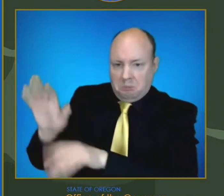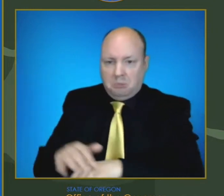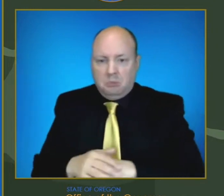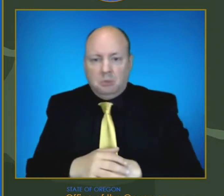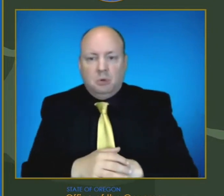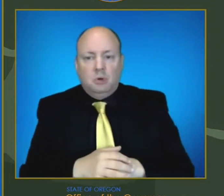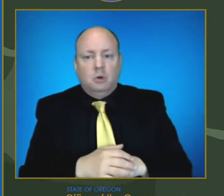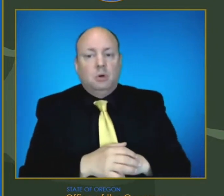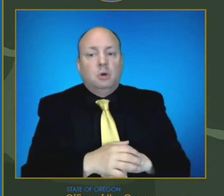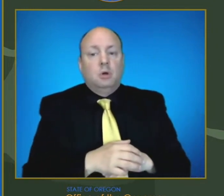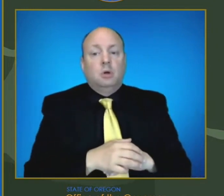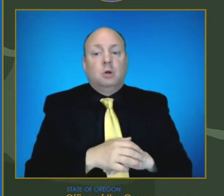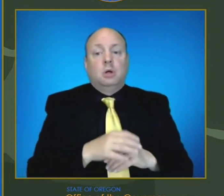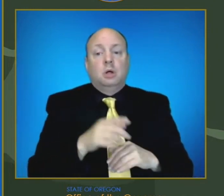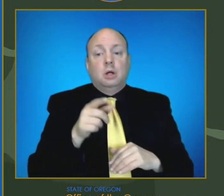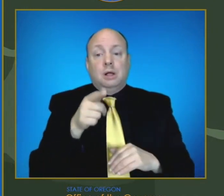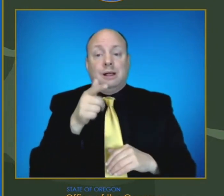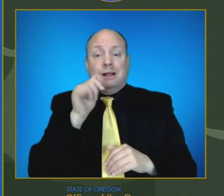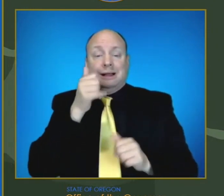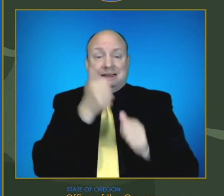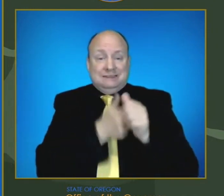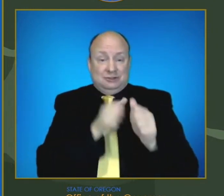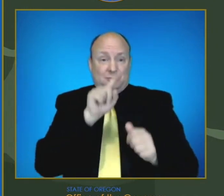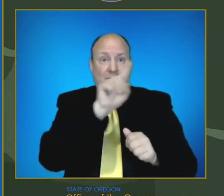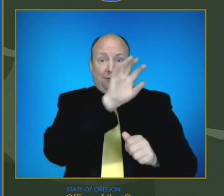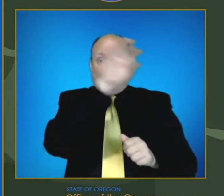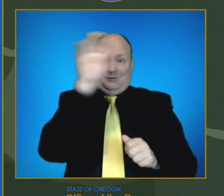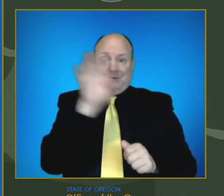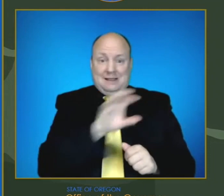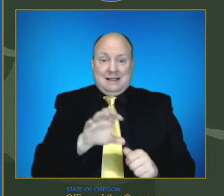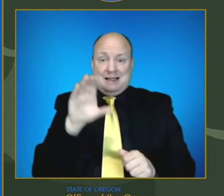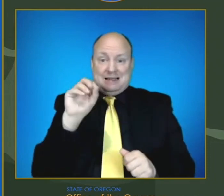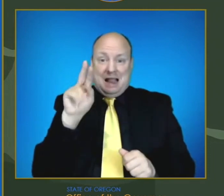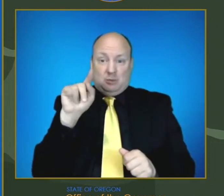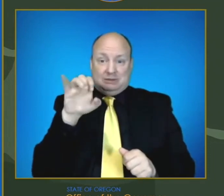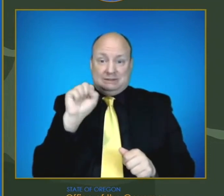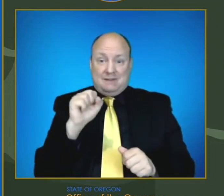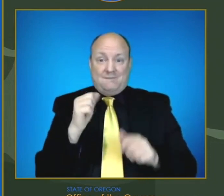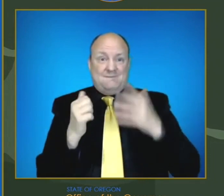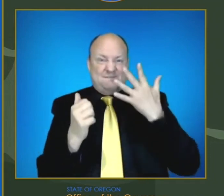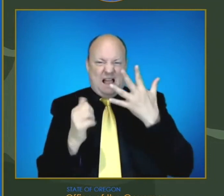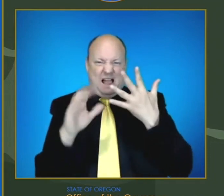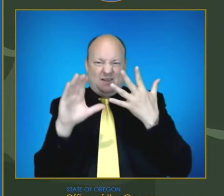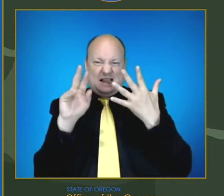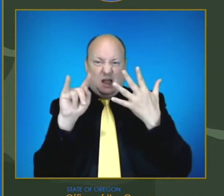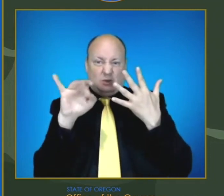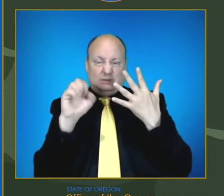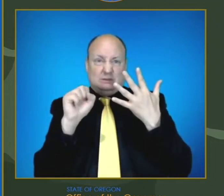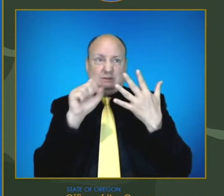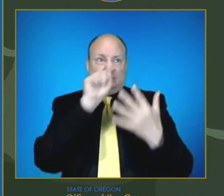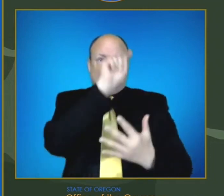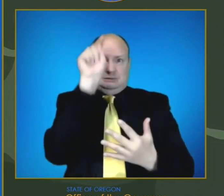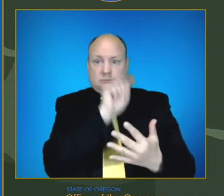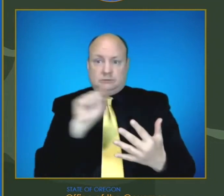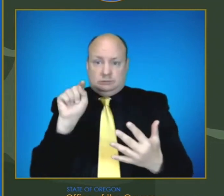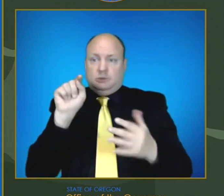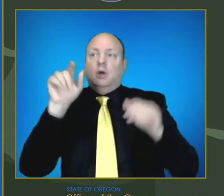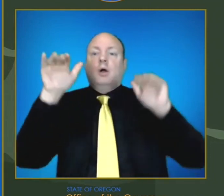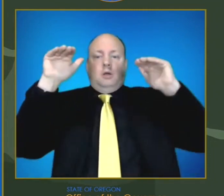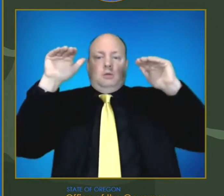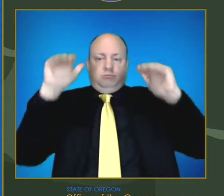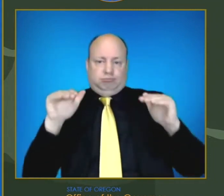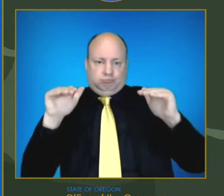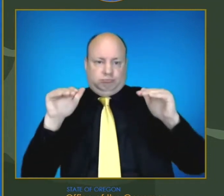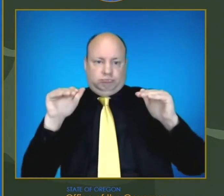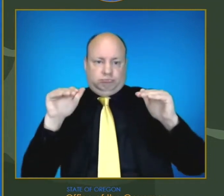Monday, 5 counties became the first in the state to move into lower risk after vaccinating 65% of eligible residents